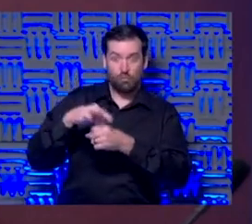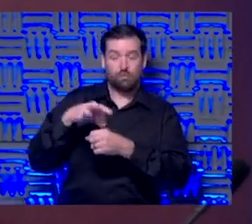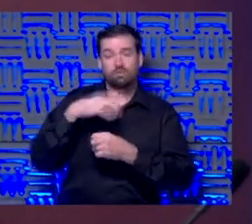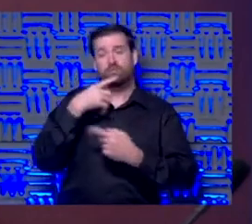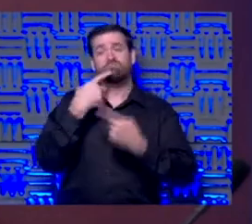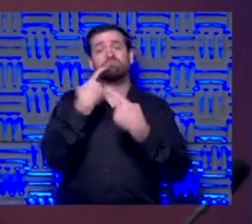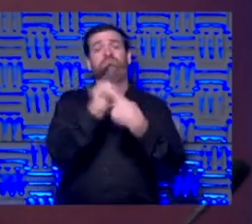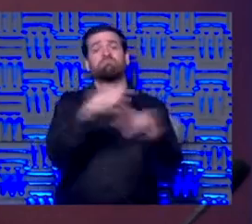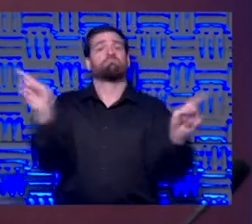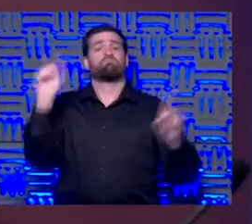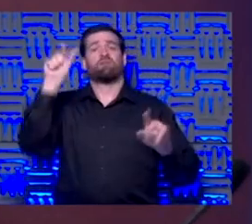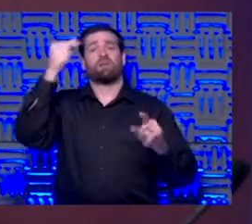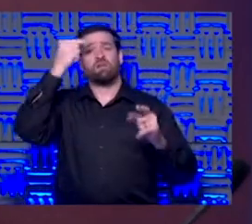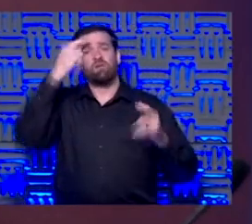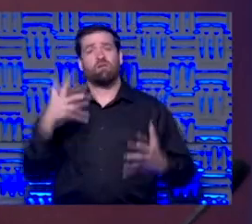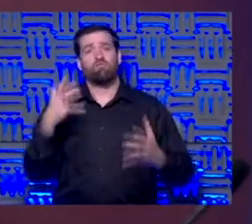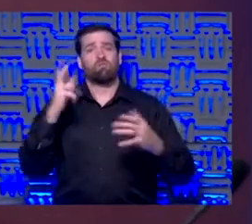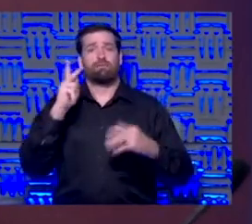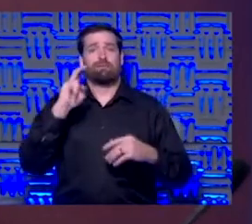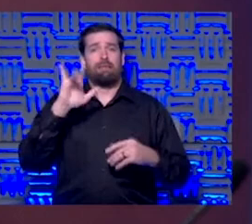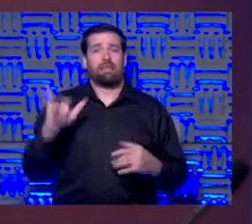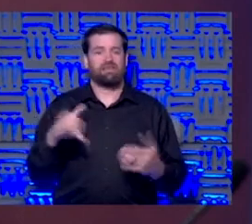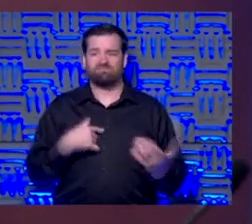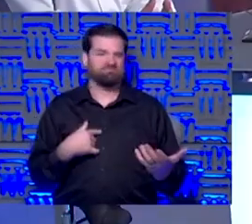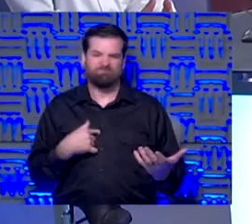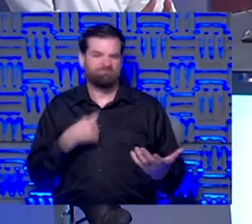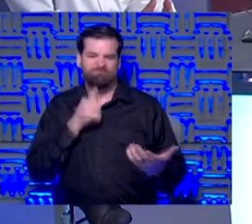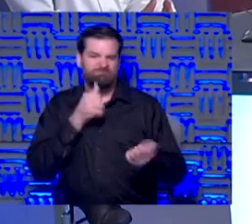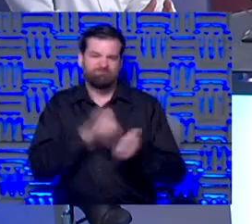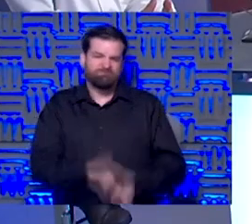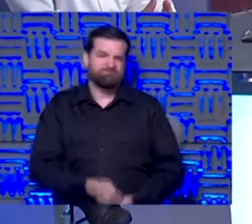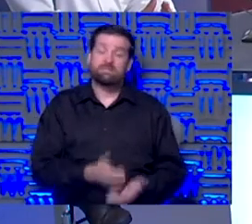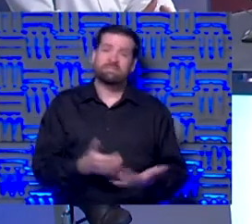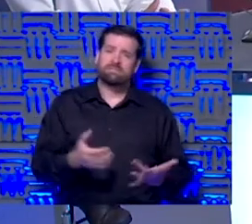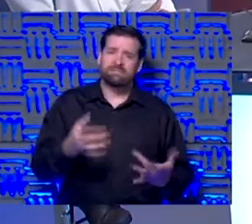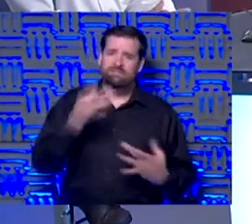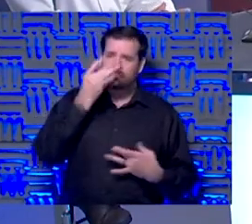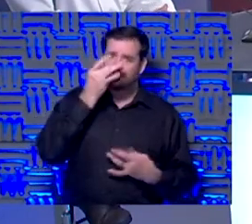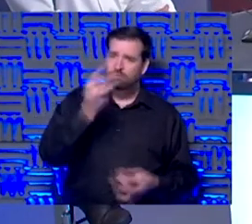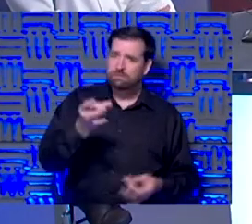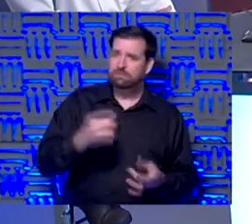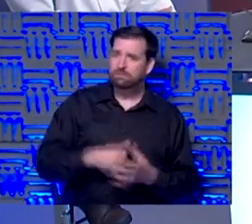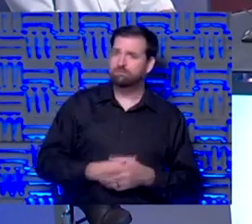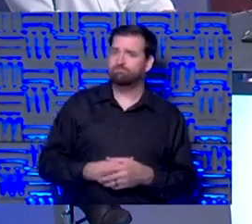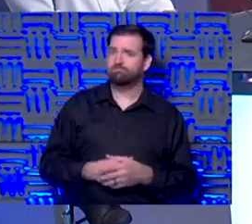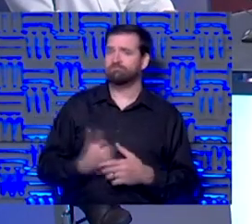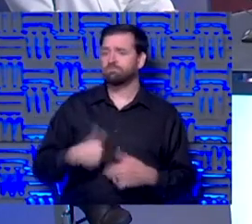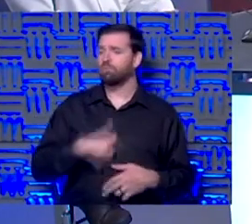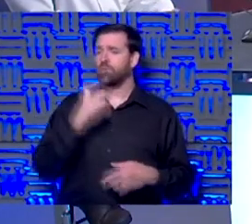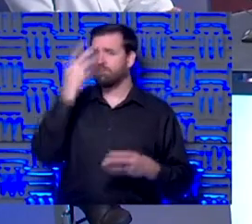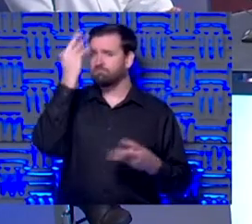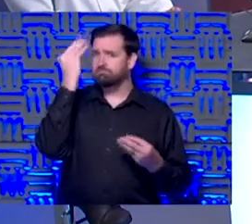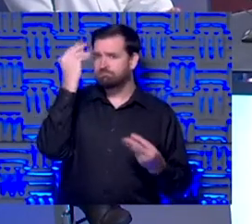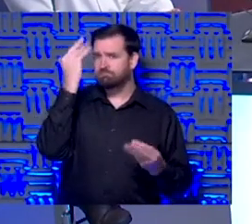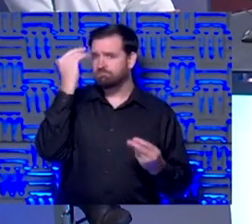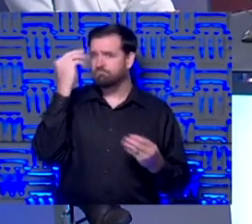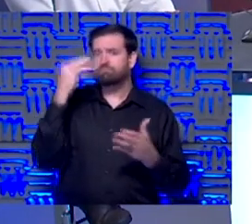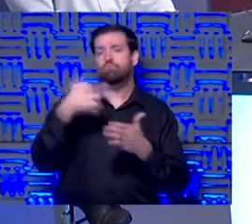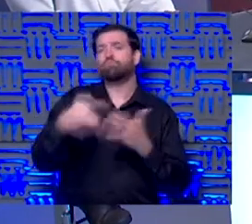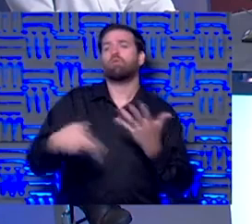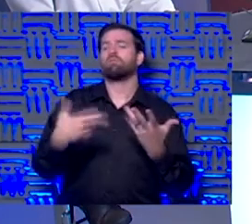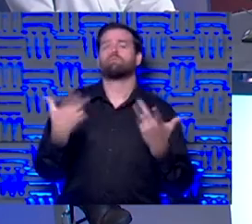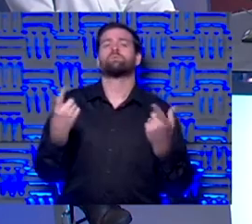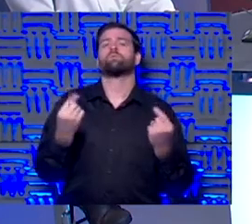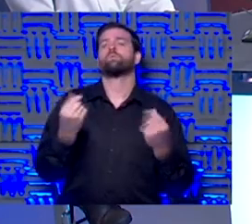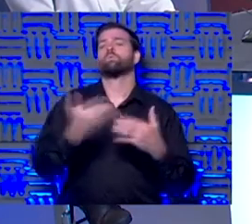know, Governor Kelly, we're not into your executive order. And so we we're thinking about that outcome and what we might do in